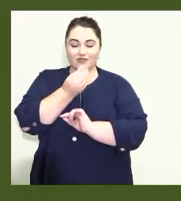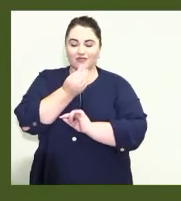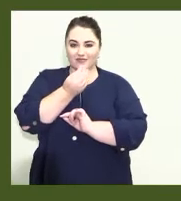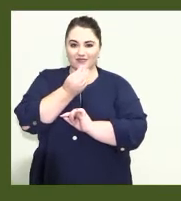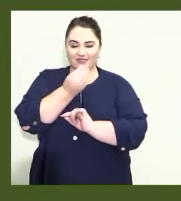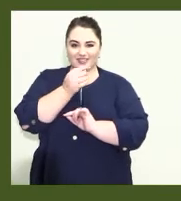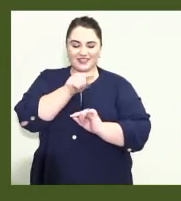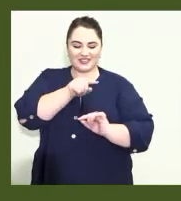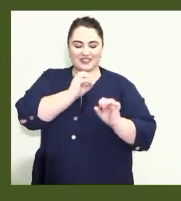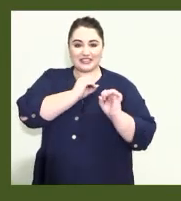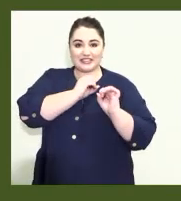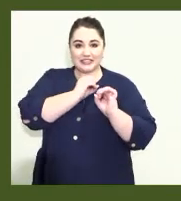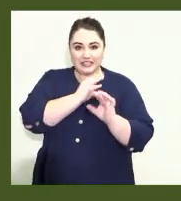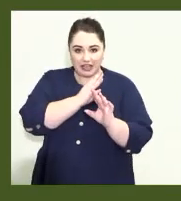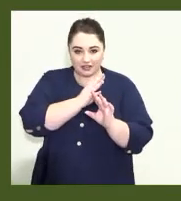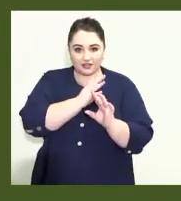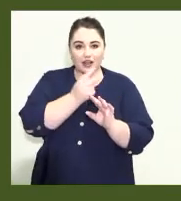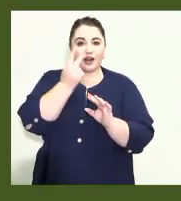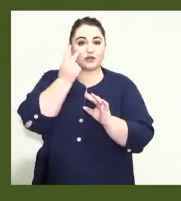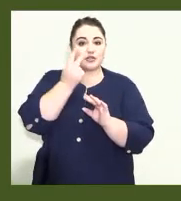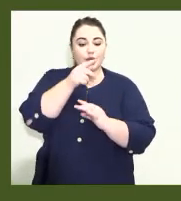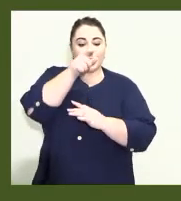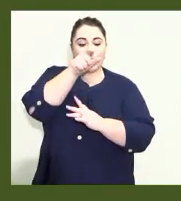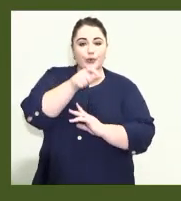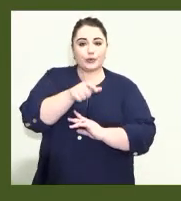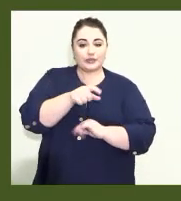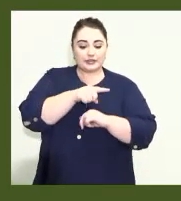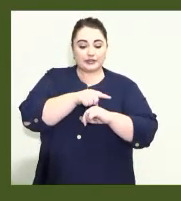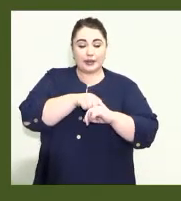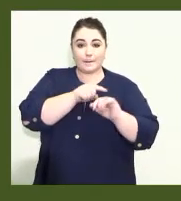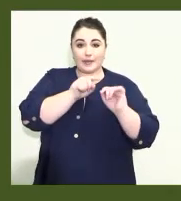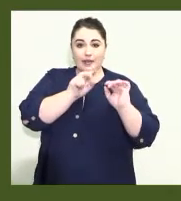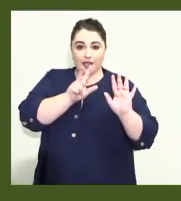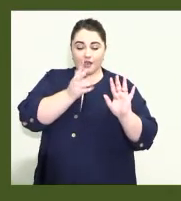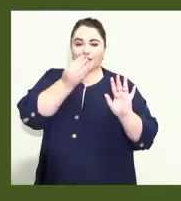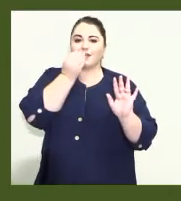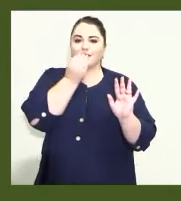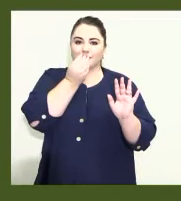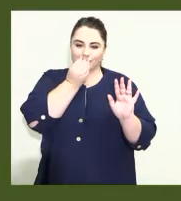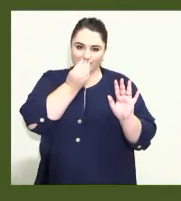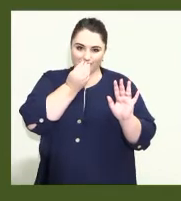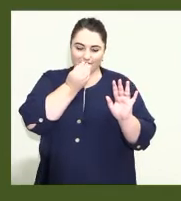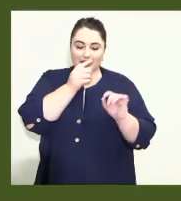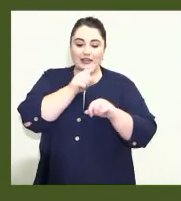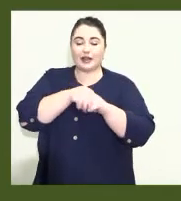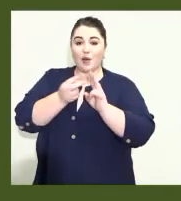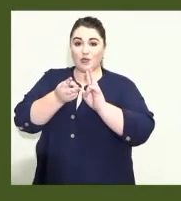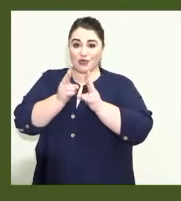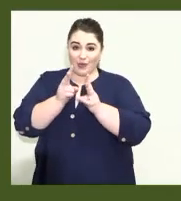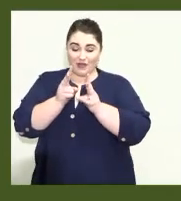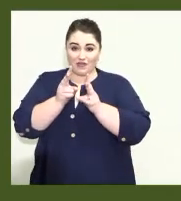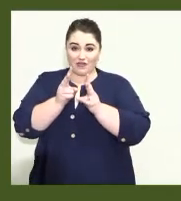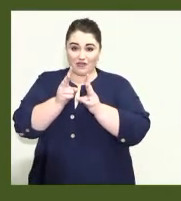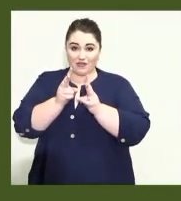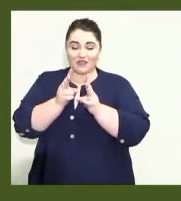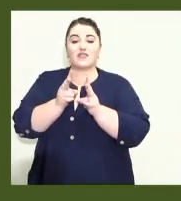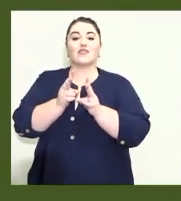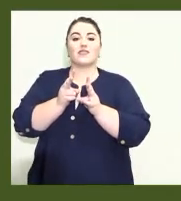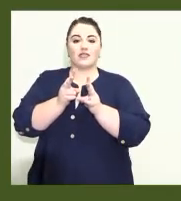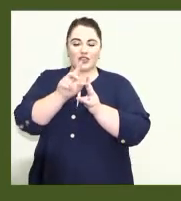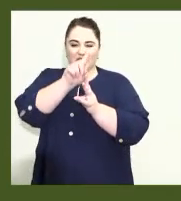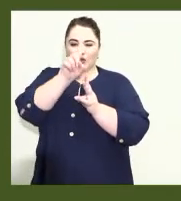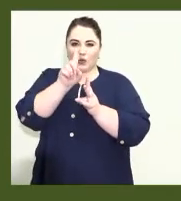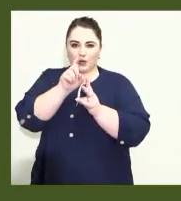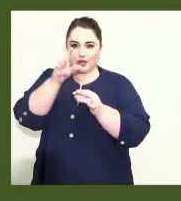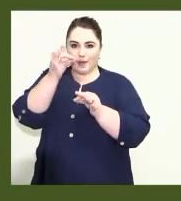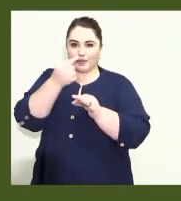So here we start off, and we see here the person at 8 o'clock had a meal. At 12 o'clock, the question paper